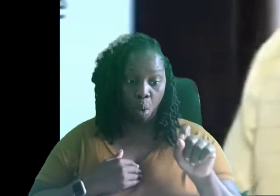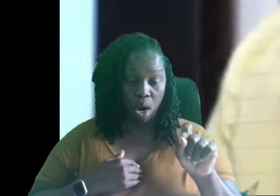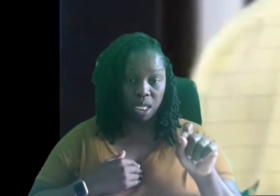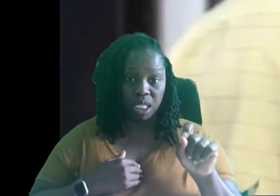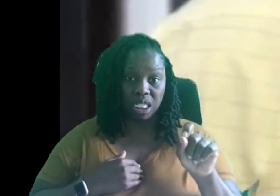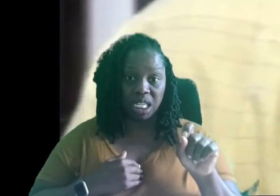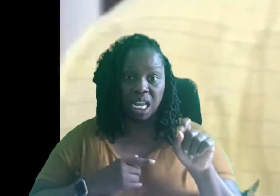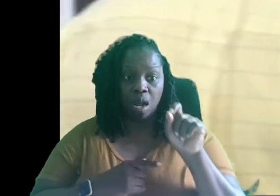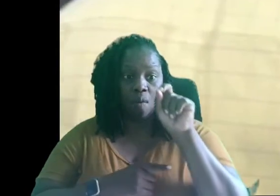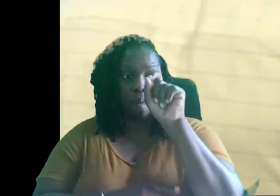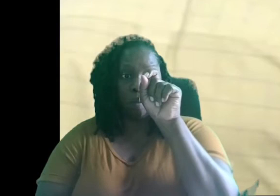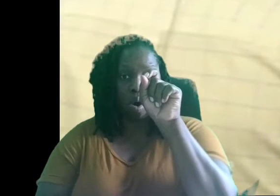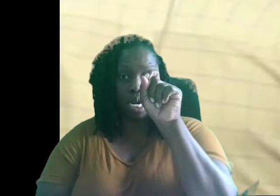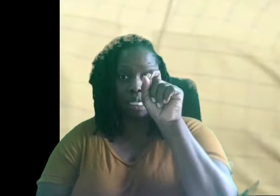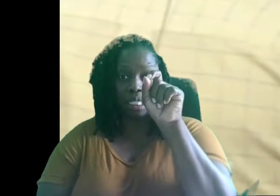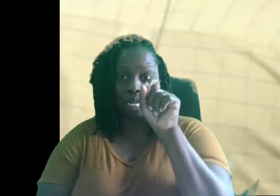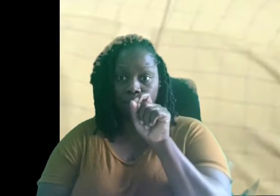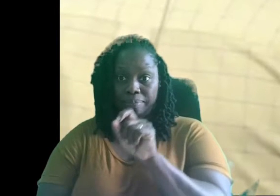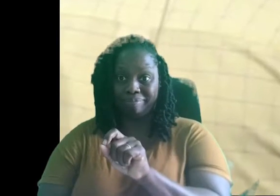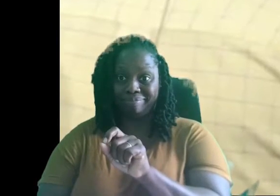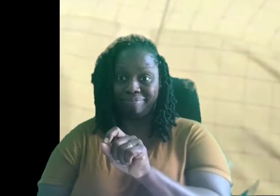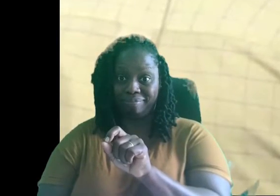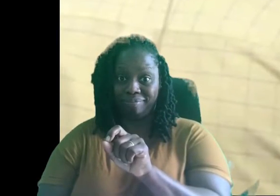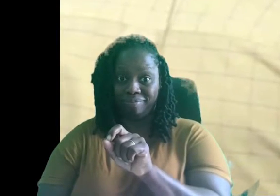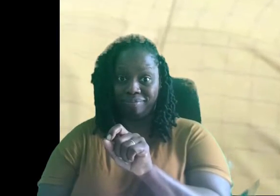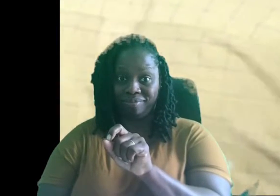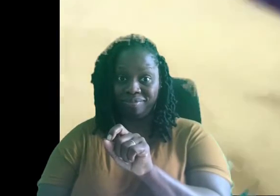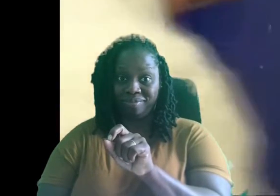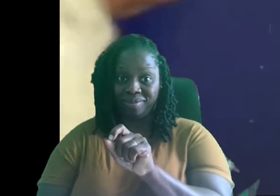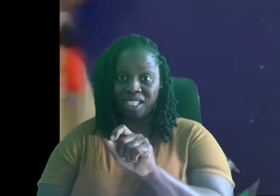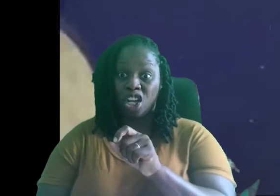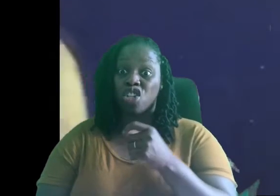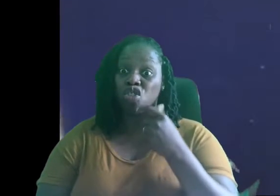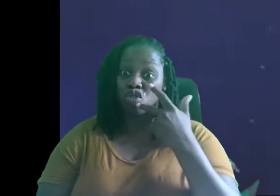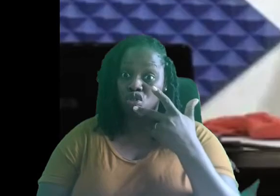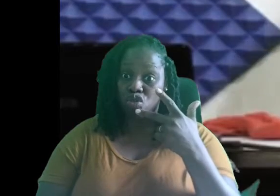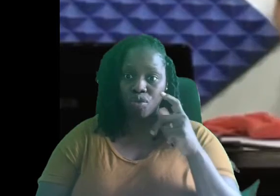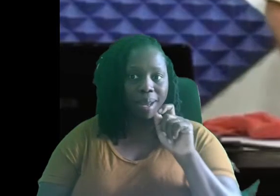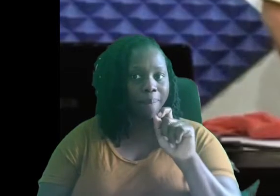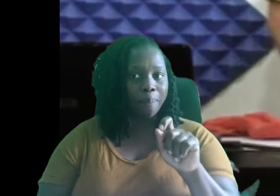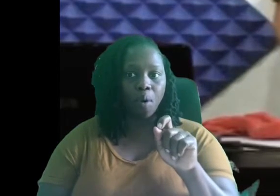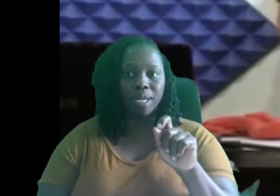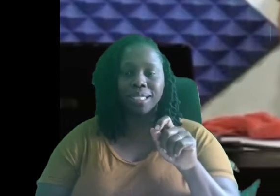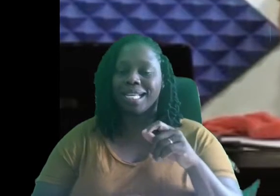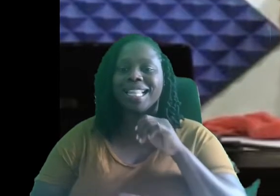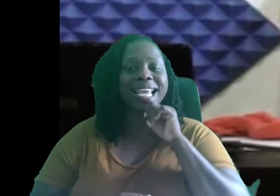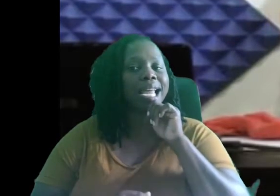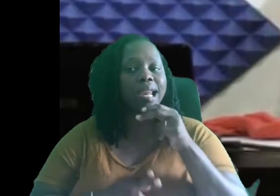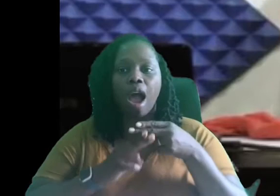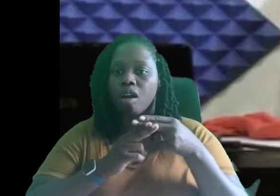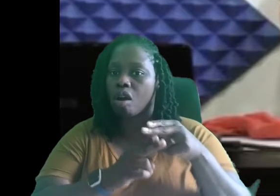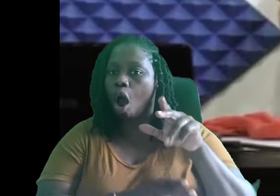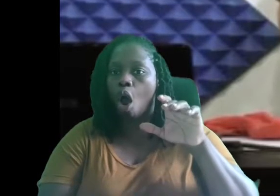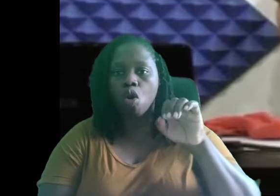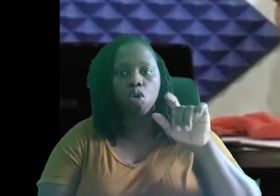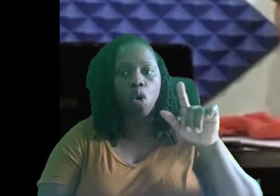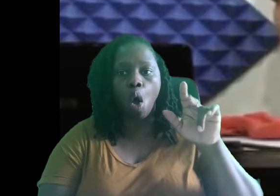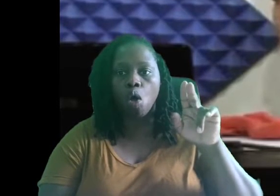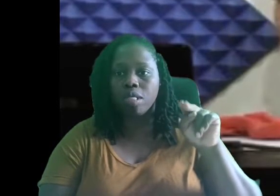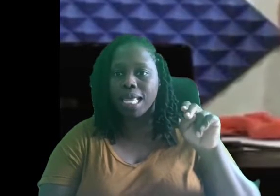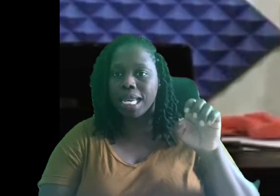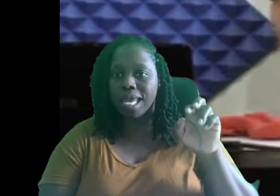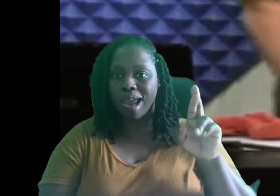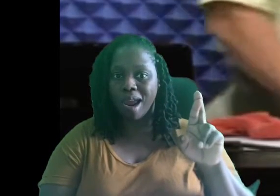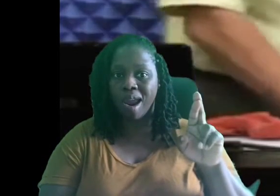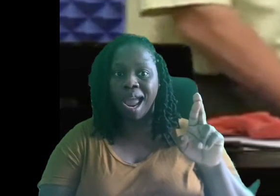if I have a point like this, and a point like this, and a point like this, those 3 points are not